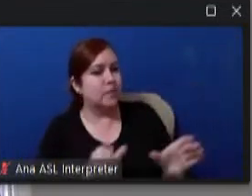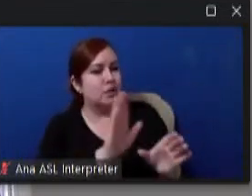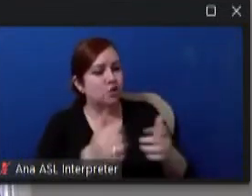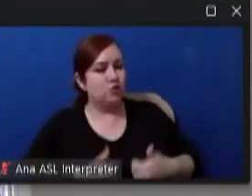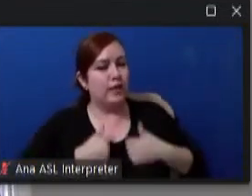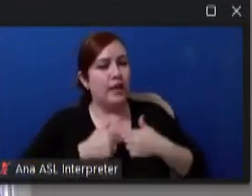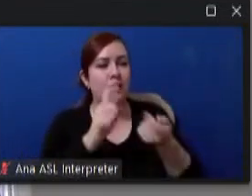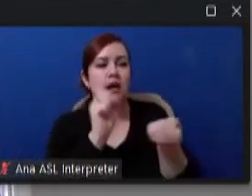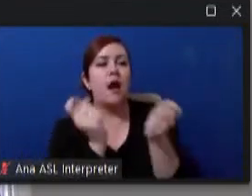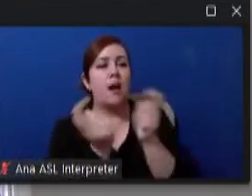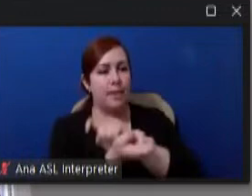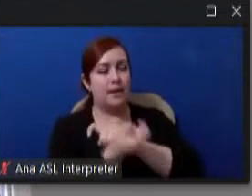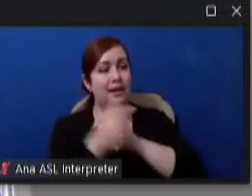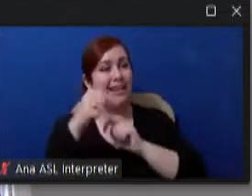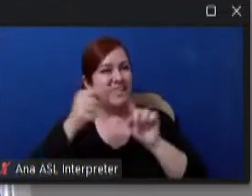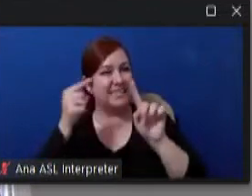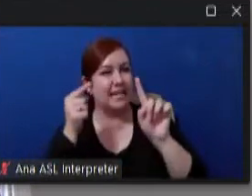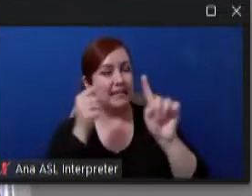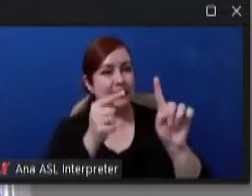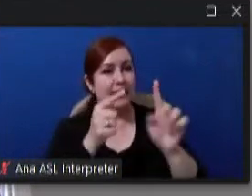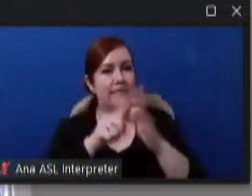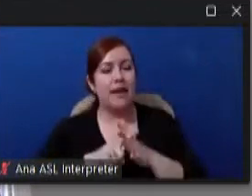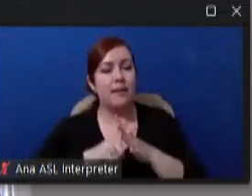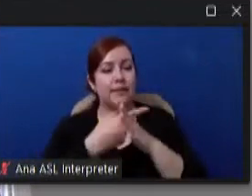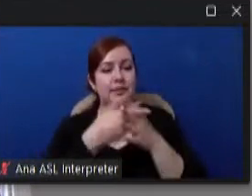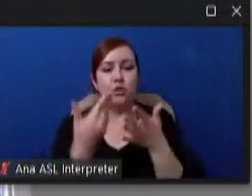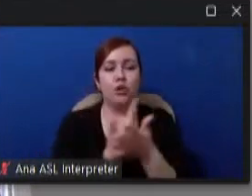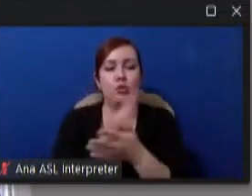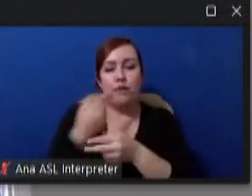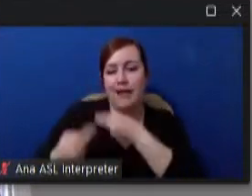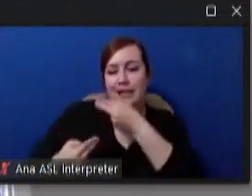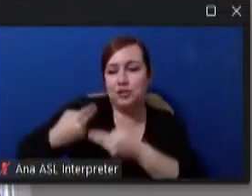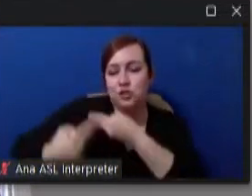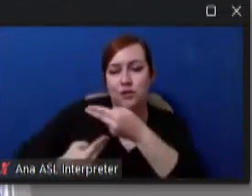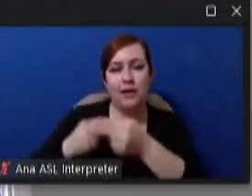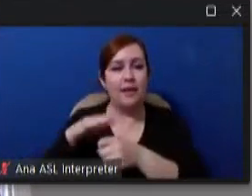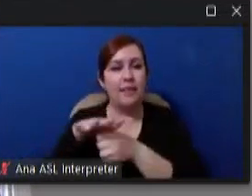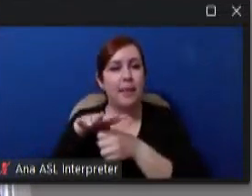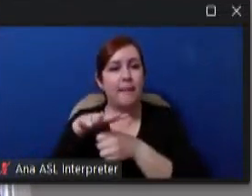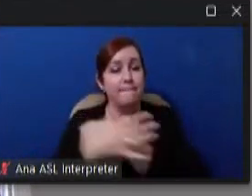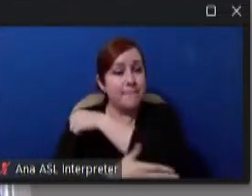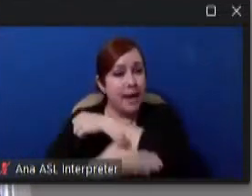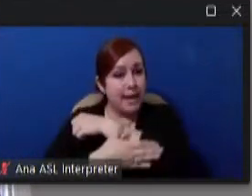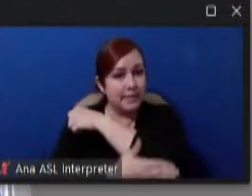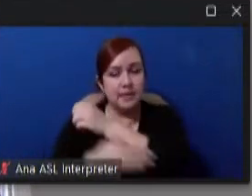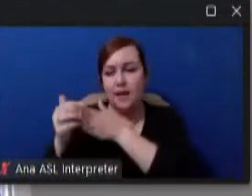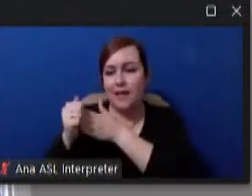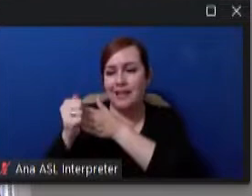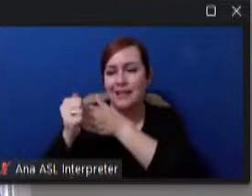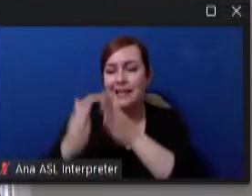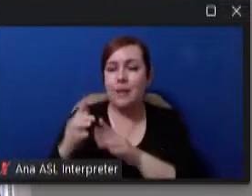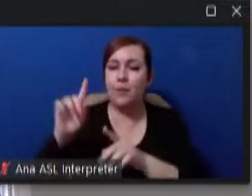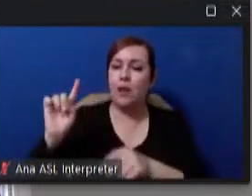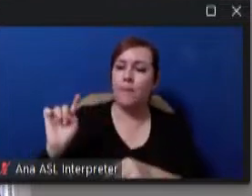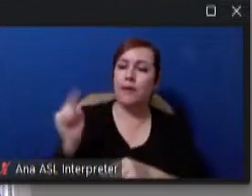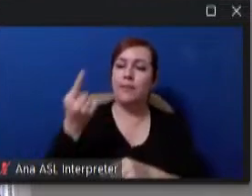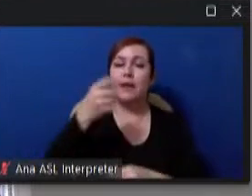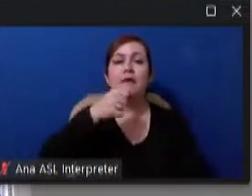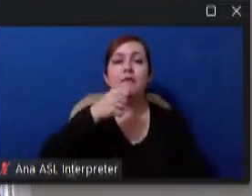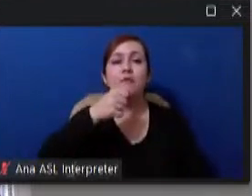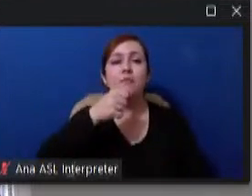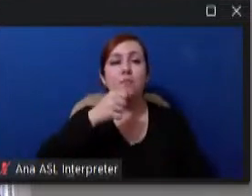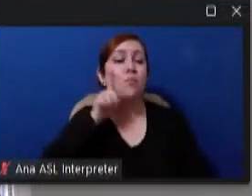they can be agents of change. This initiative is aligned with a country that